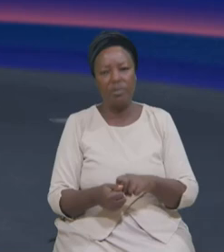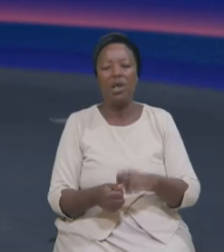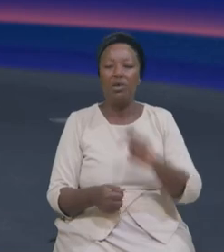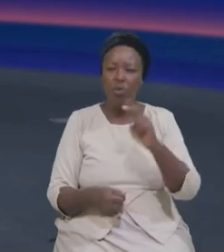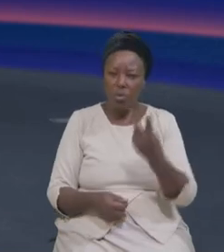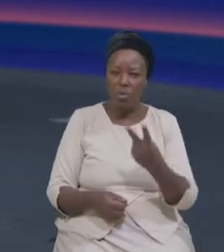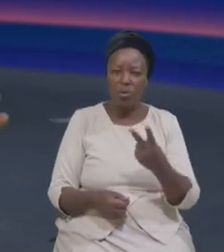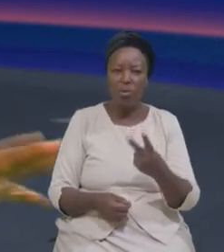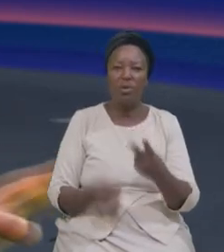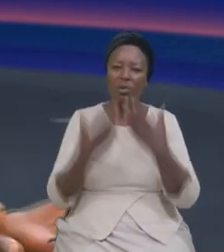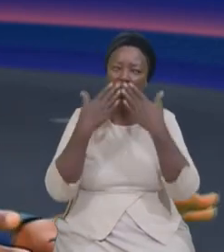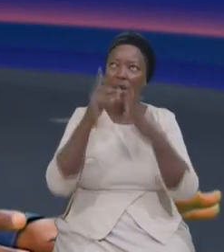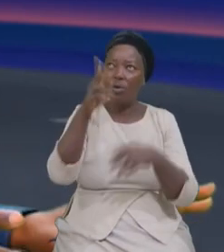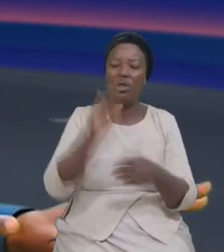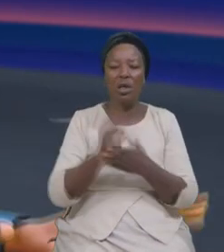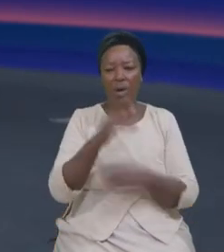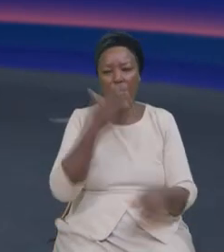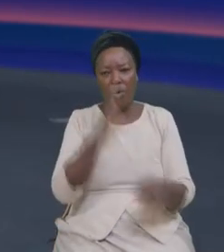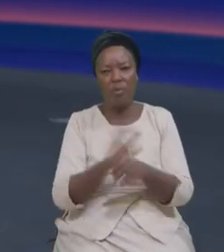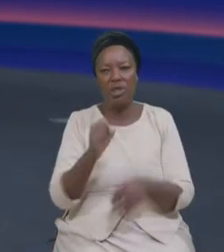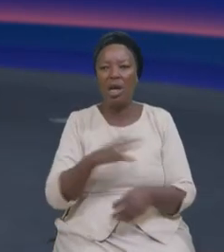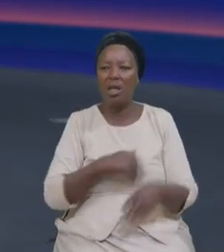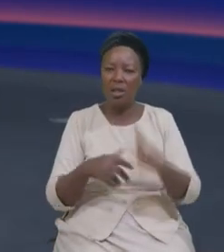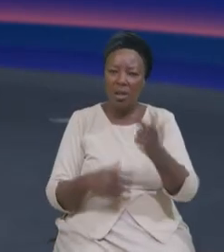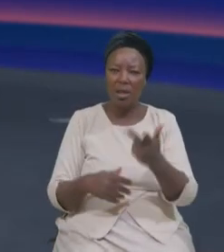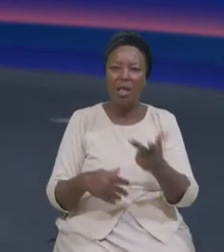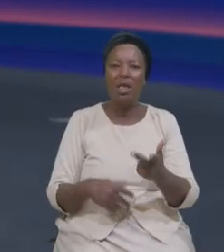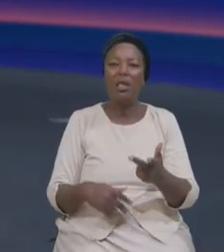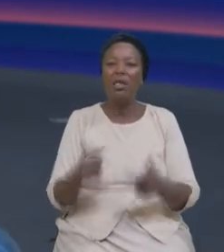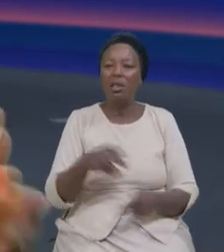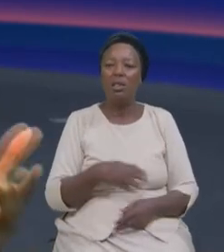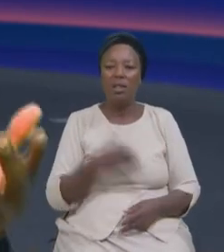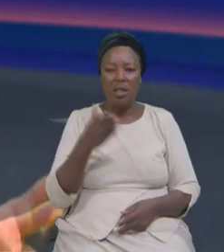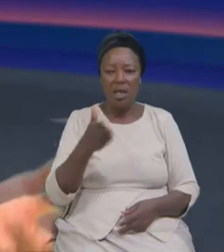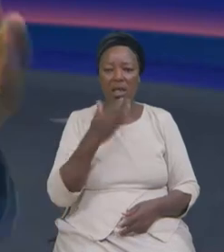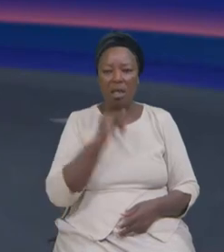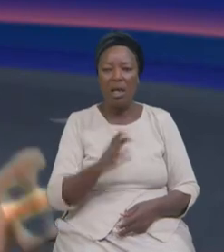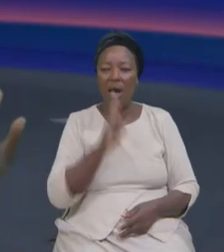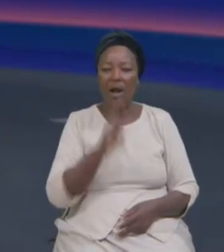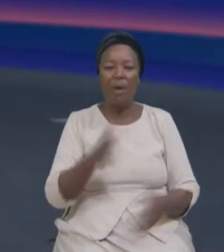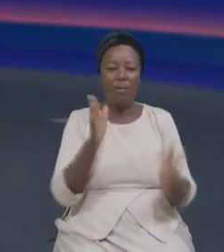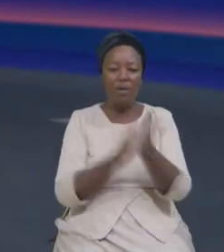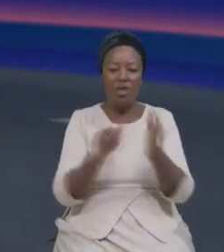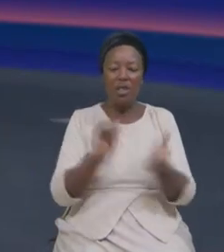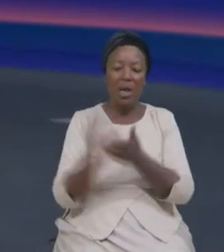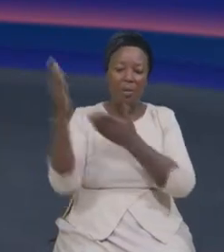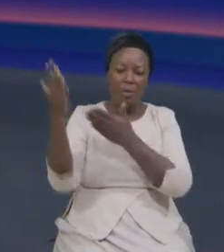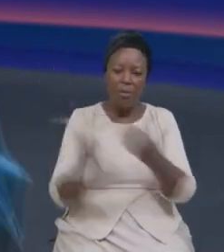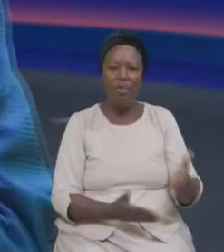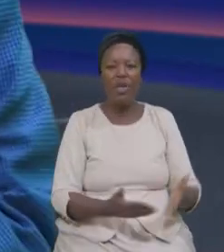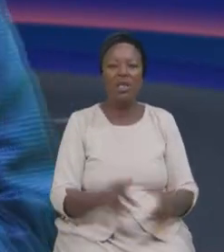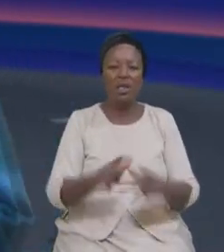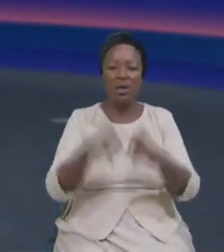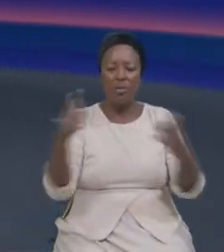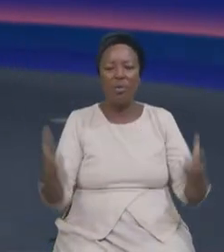are promises. And three, praise the Lord, there are praises that bring marvelous solutions.